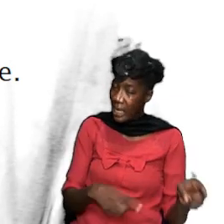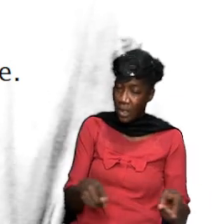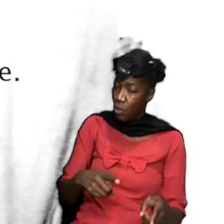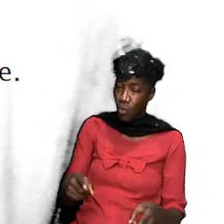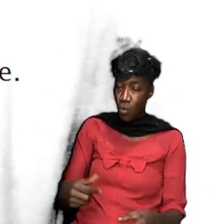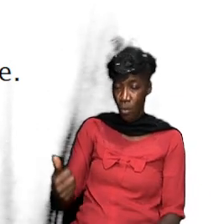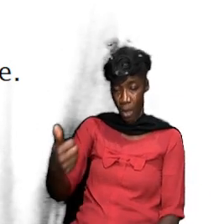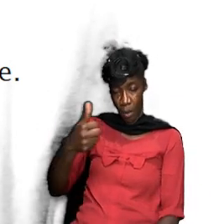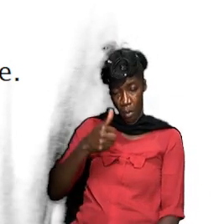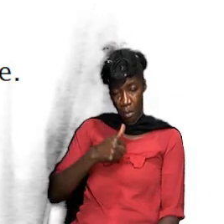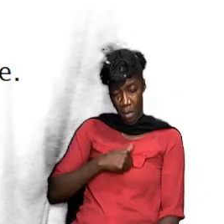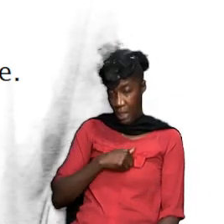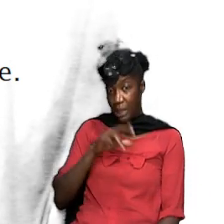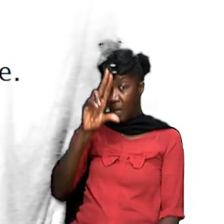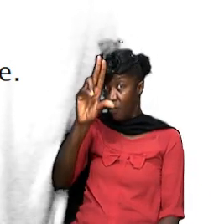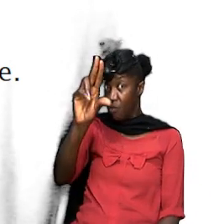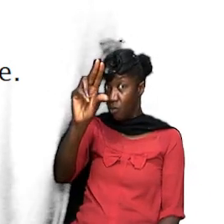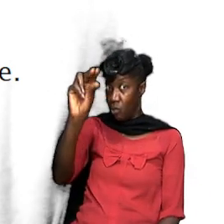you know.